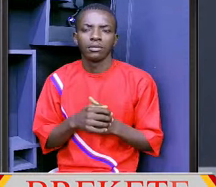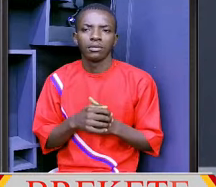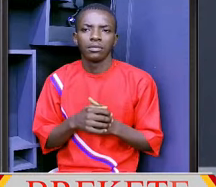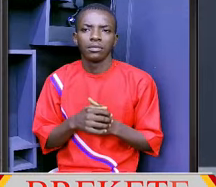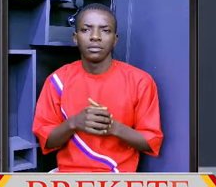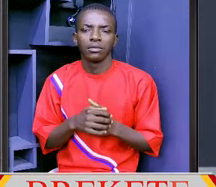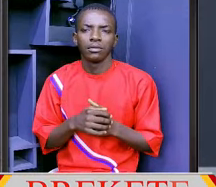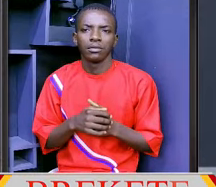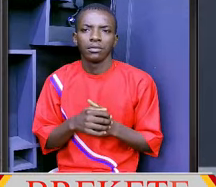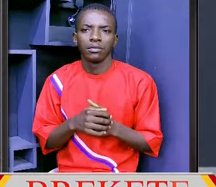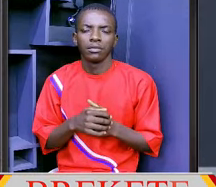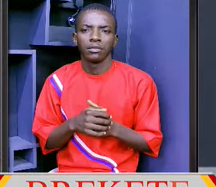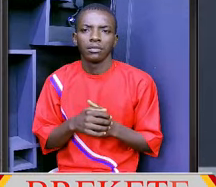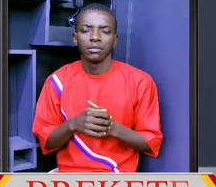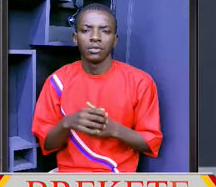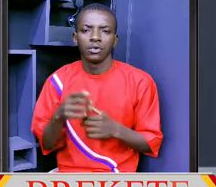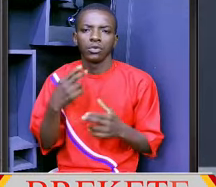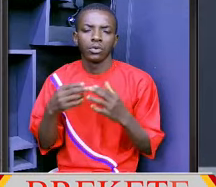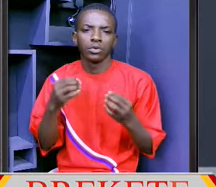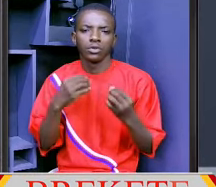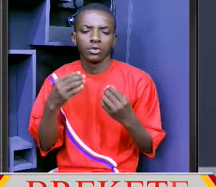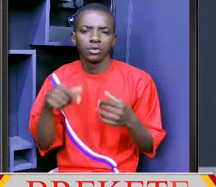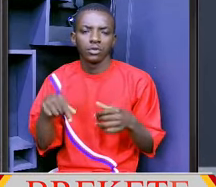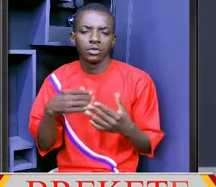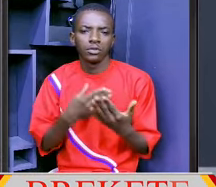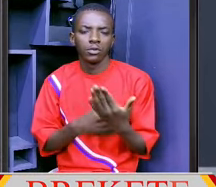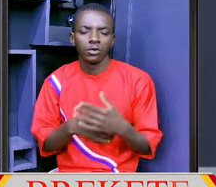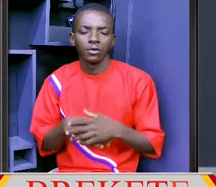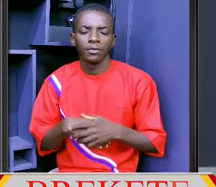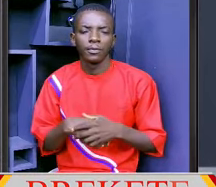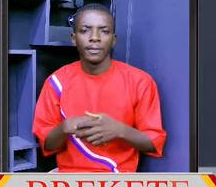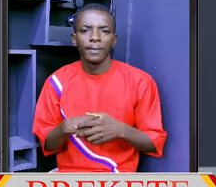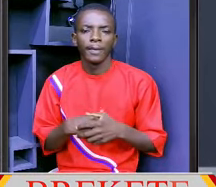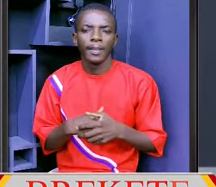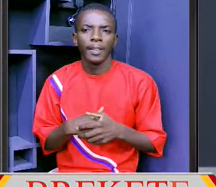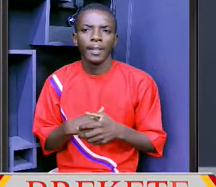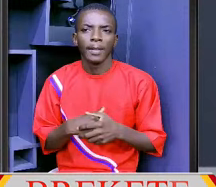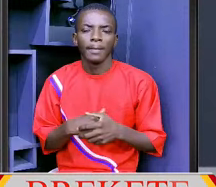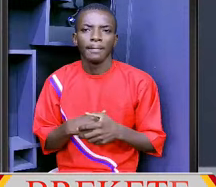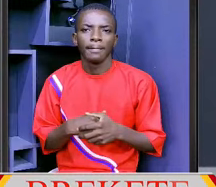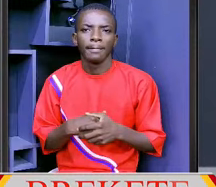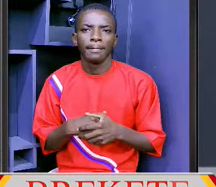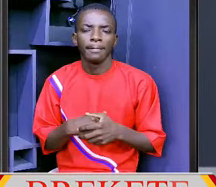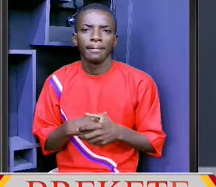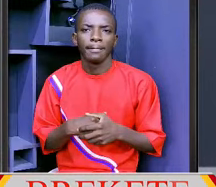please. Okay, waiting for your contributor, sir. Hey.